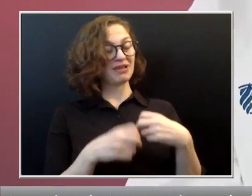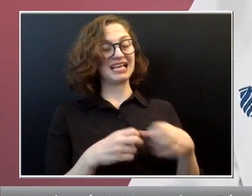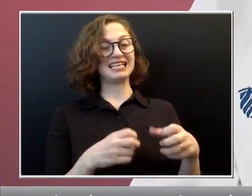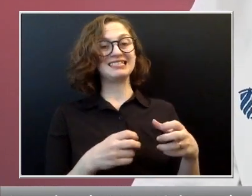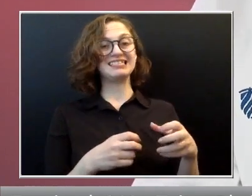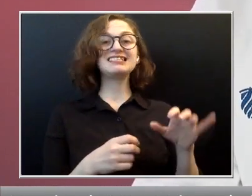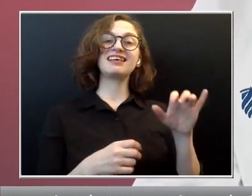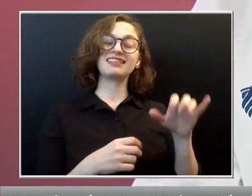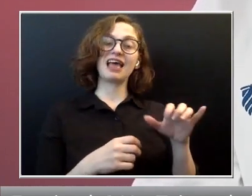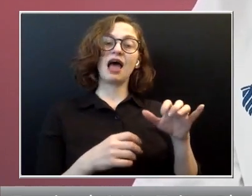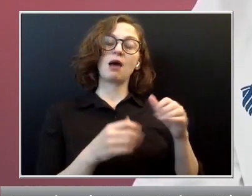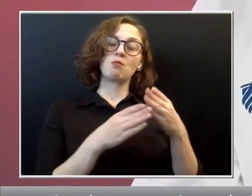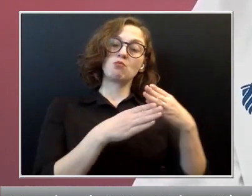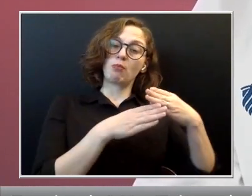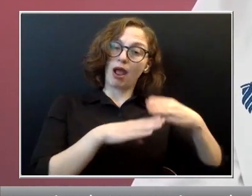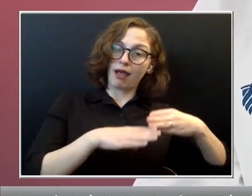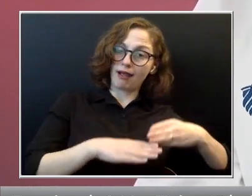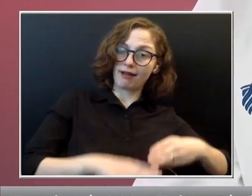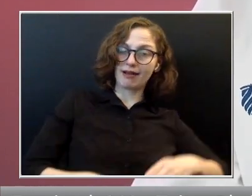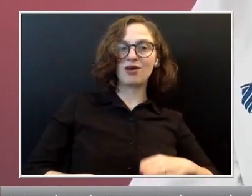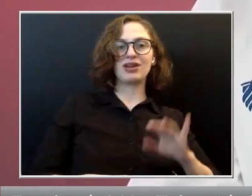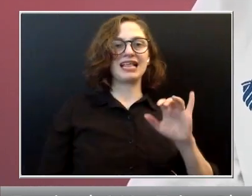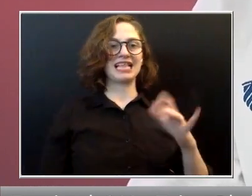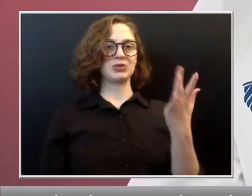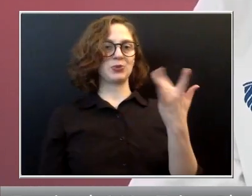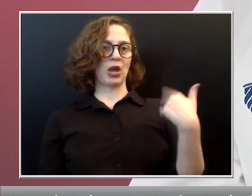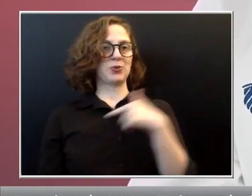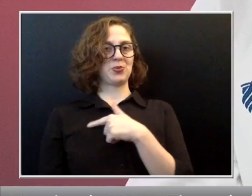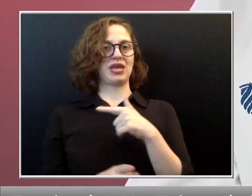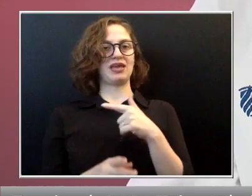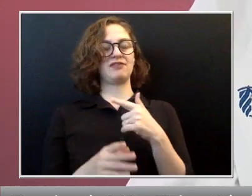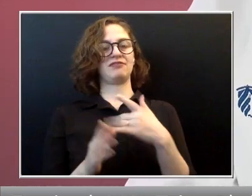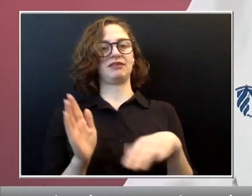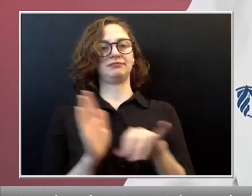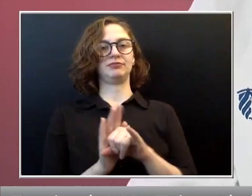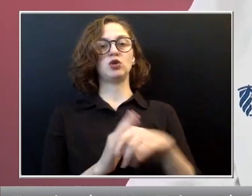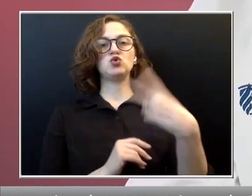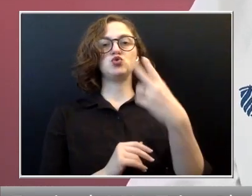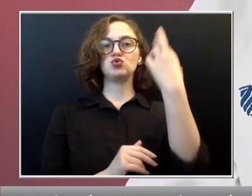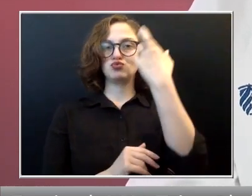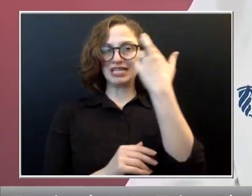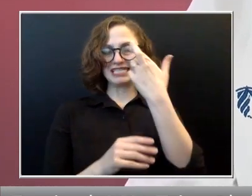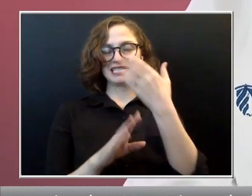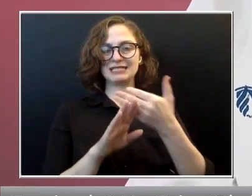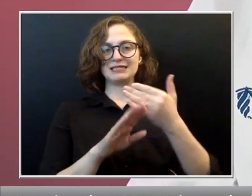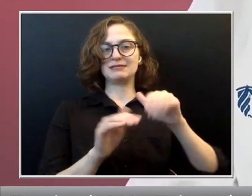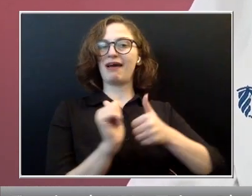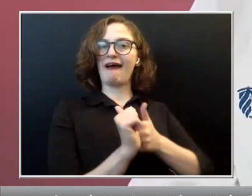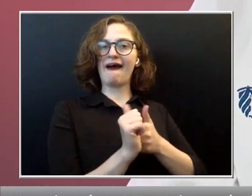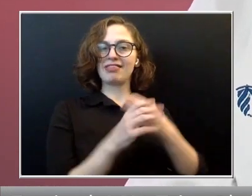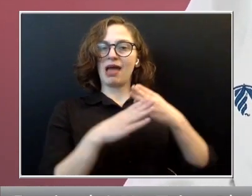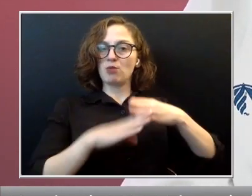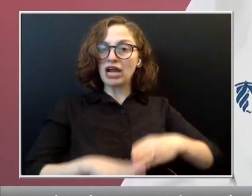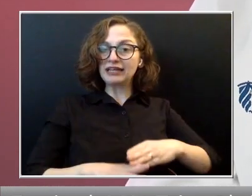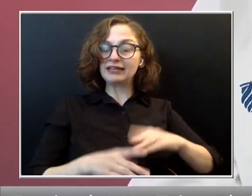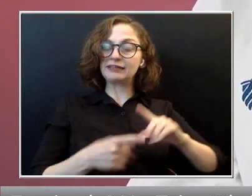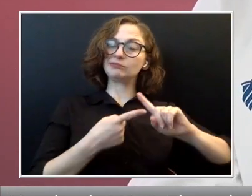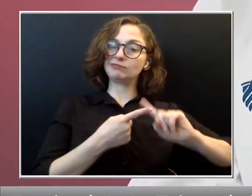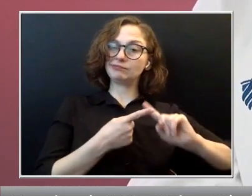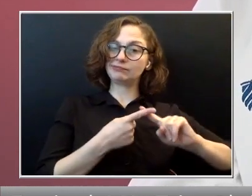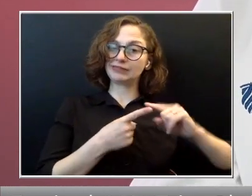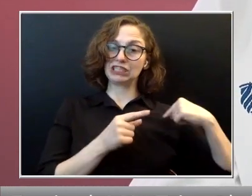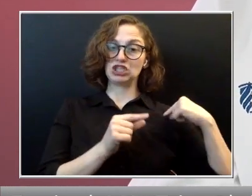have identified two reasons why protein breaks down. Genes, hereditary, they are born with unstable protein. We call